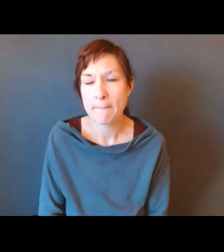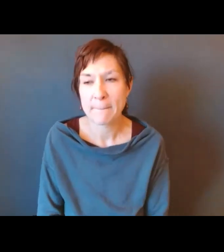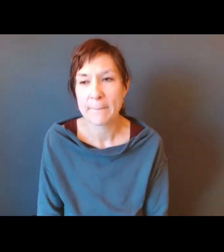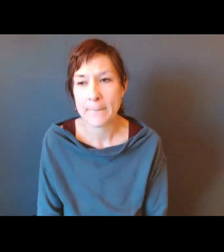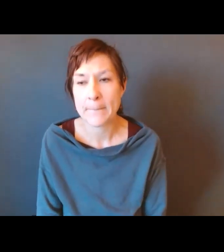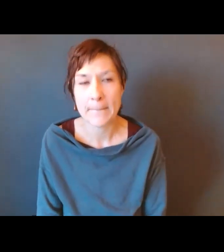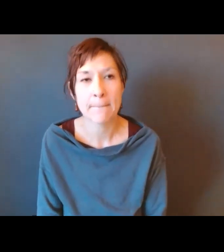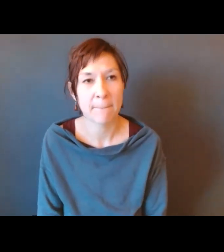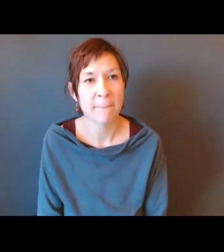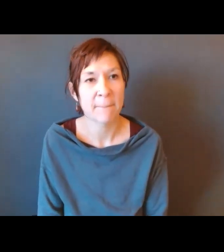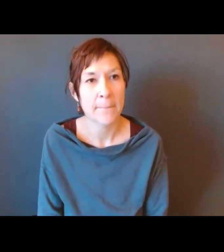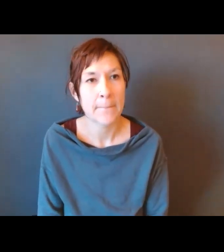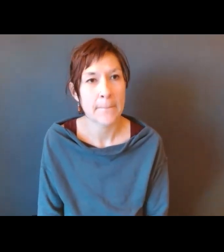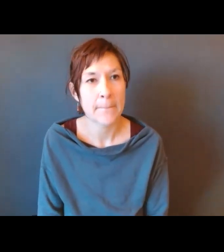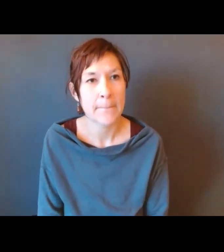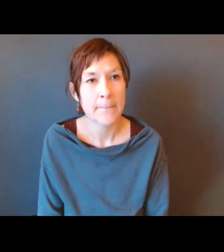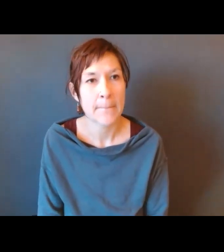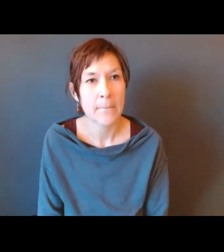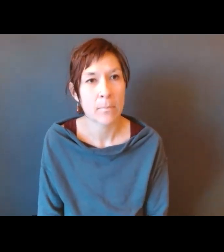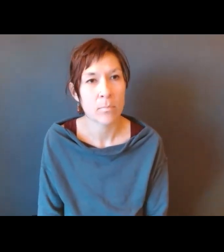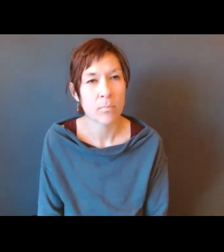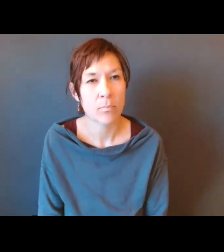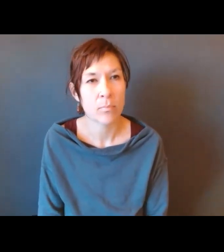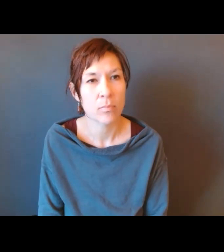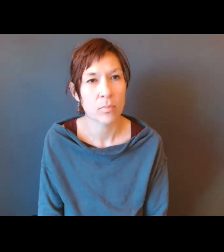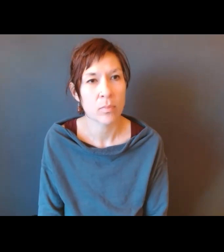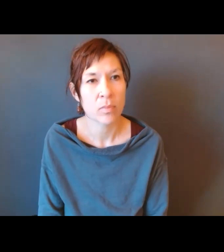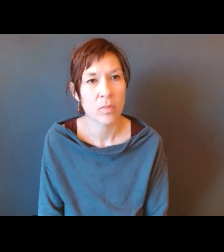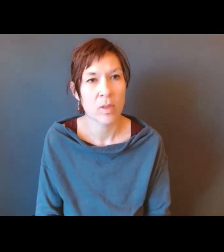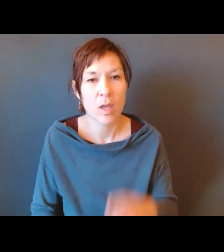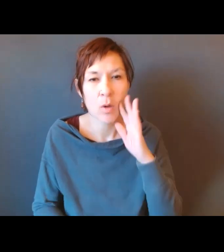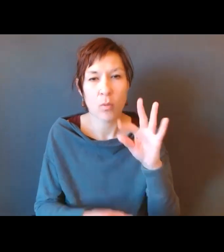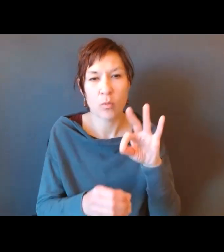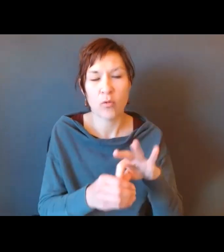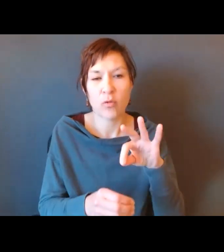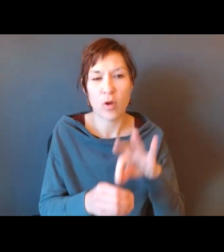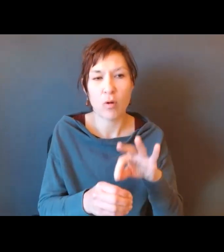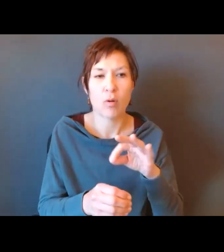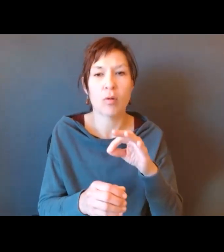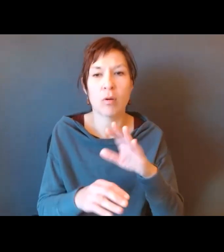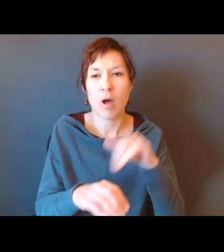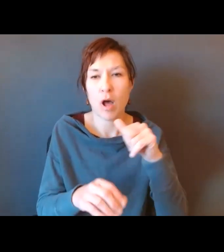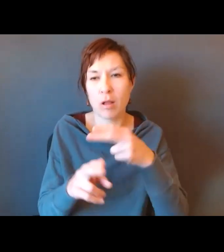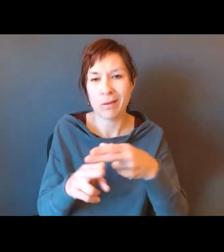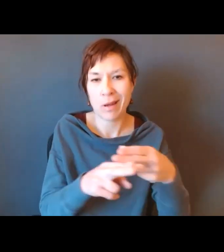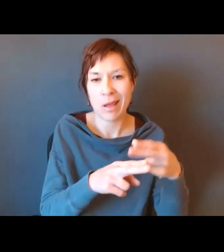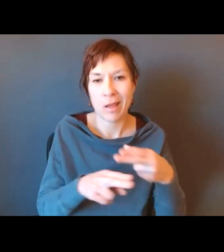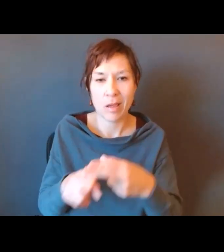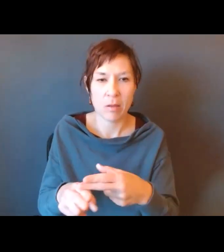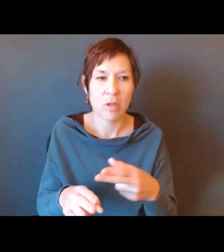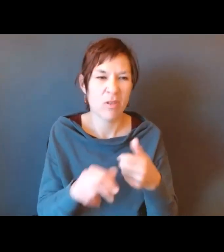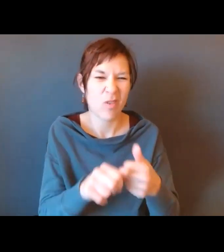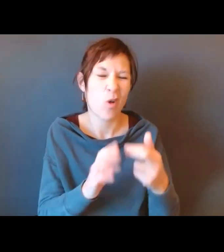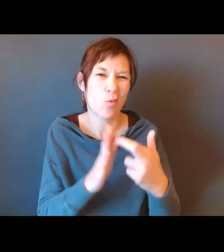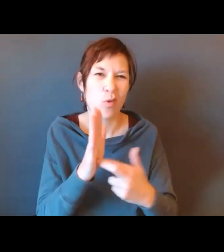I will take a vote by roll call under the rules of the open meeting law.